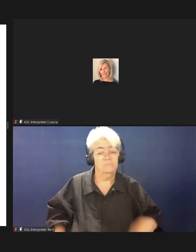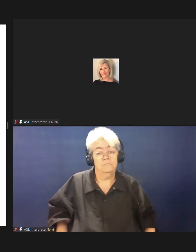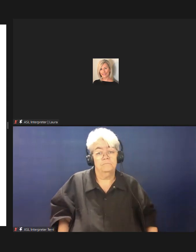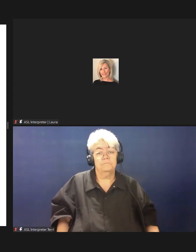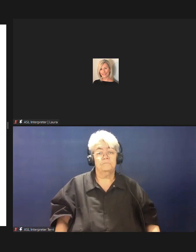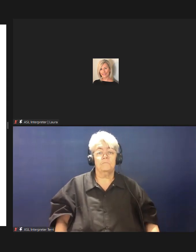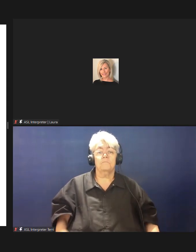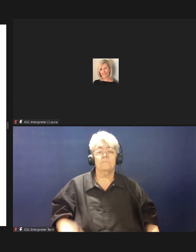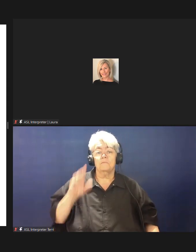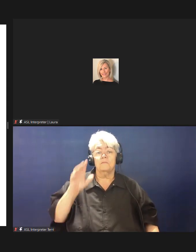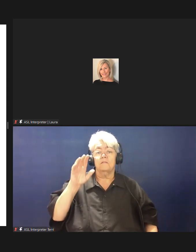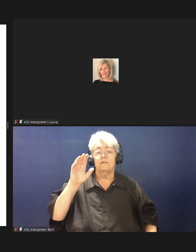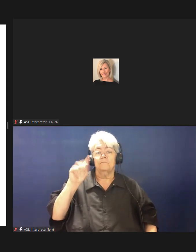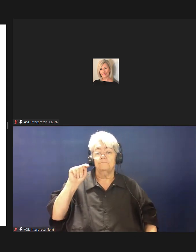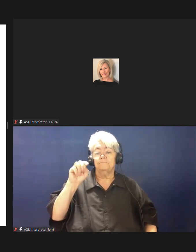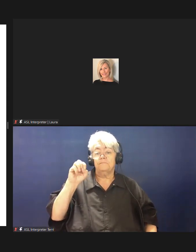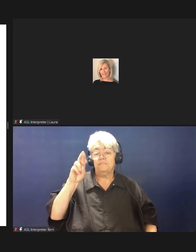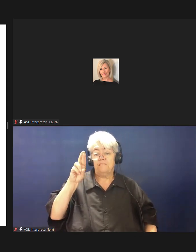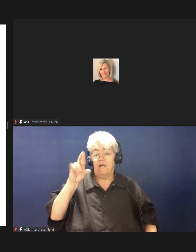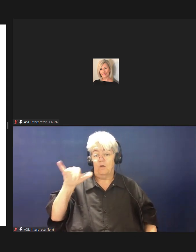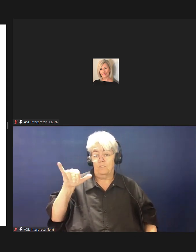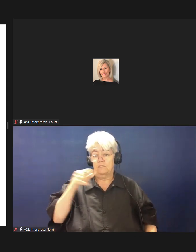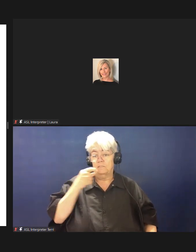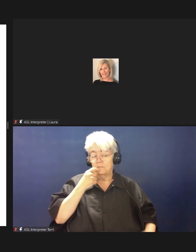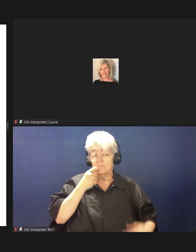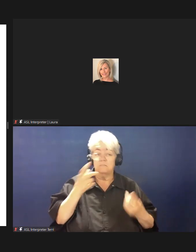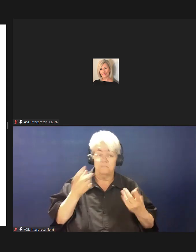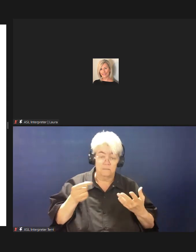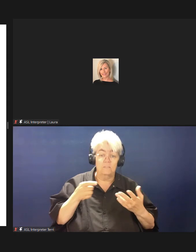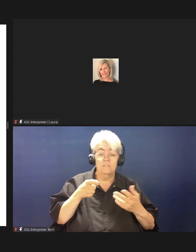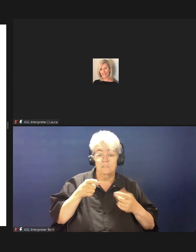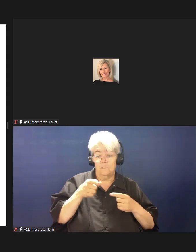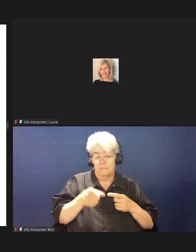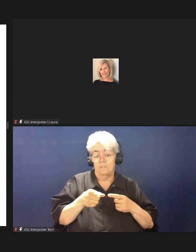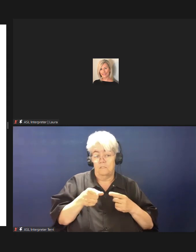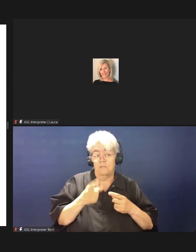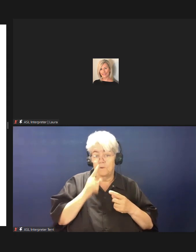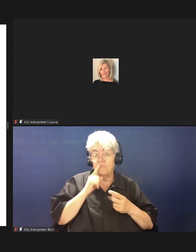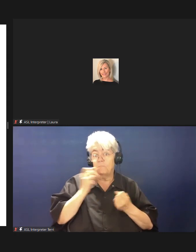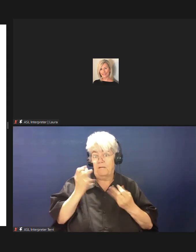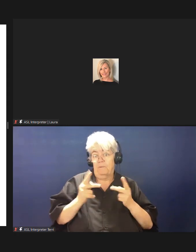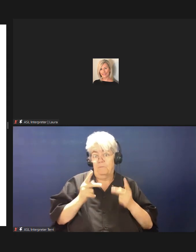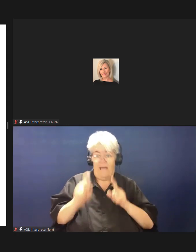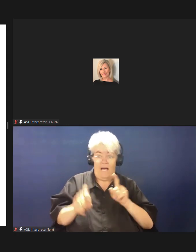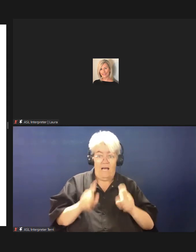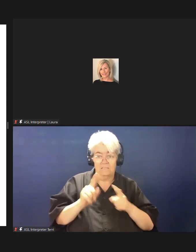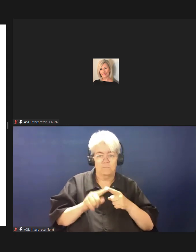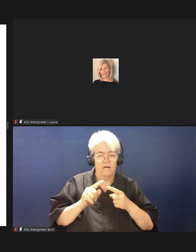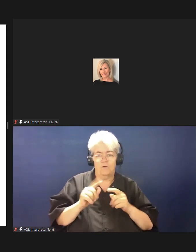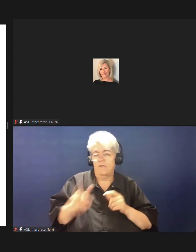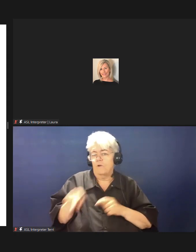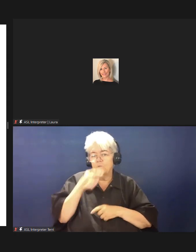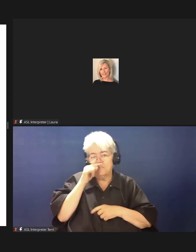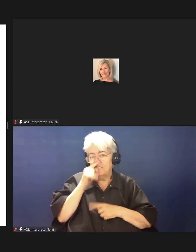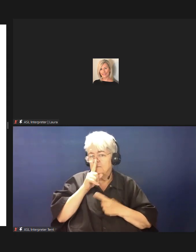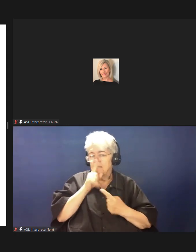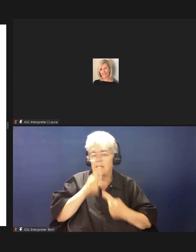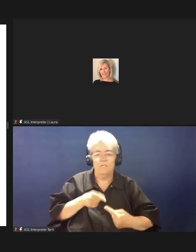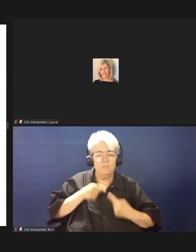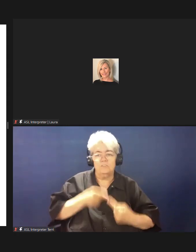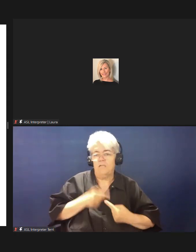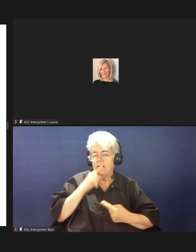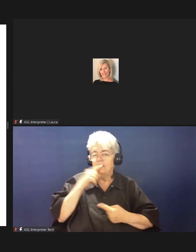So, William, we've received a number of questions asking for suggestions on how to screen children who are just challenging